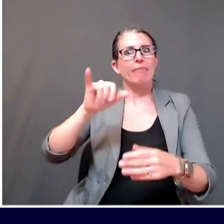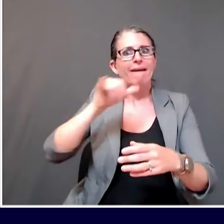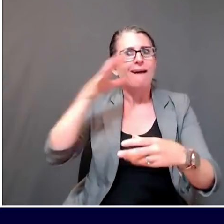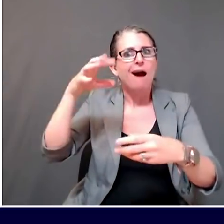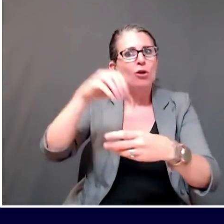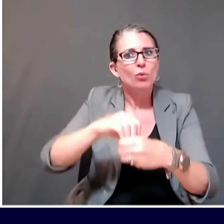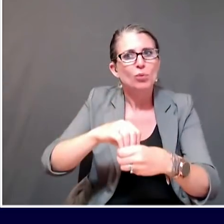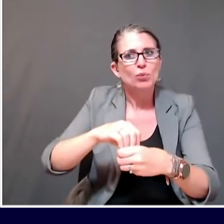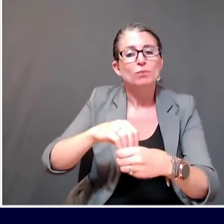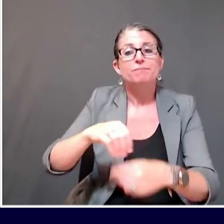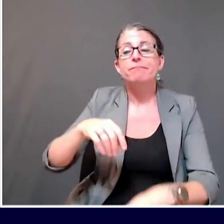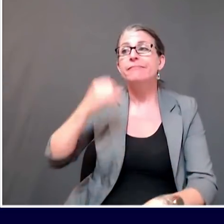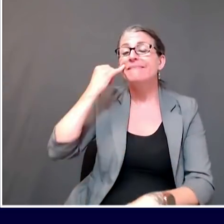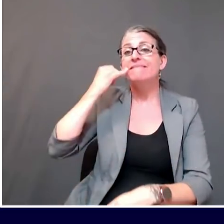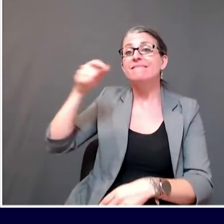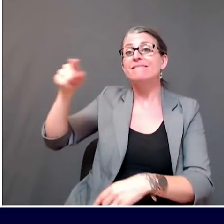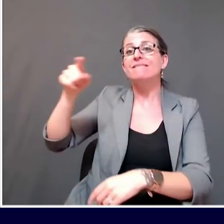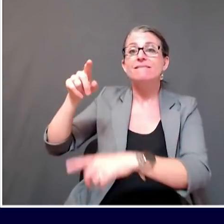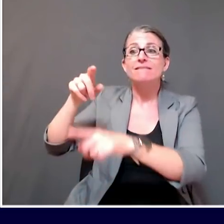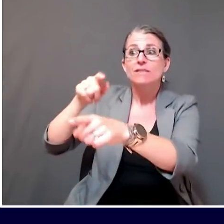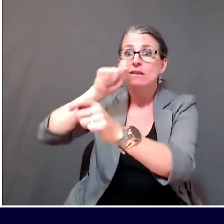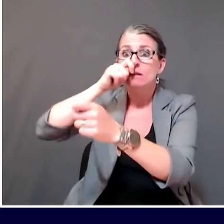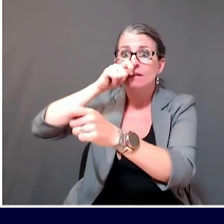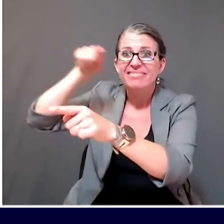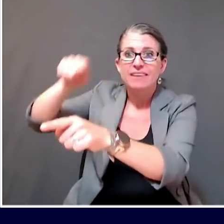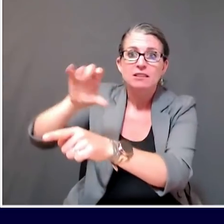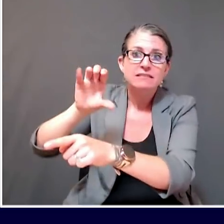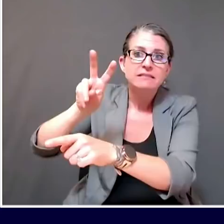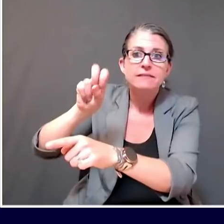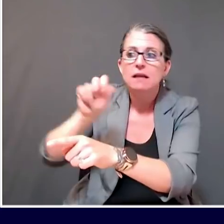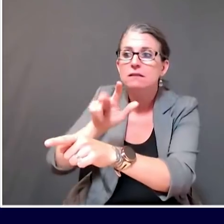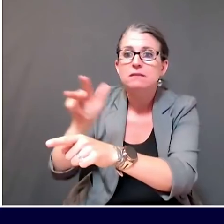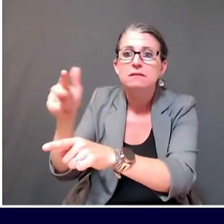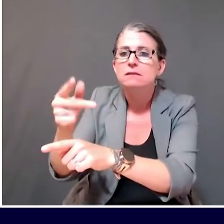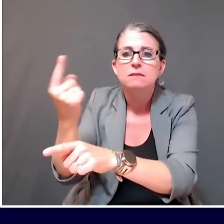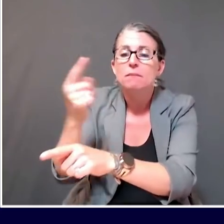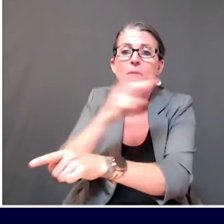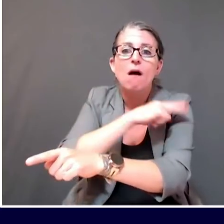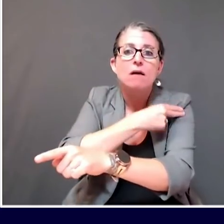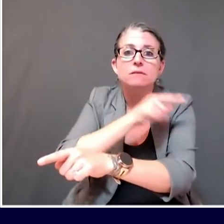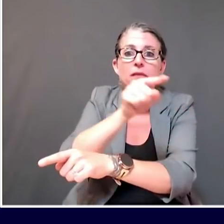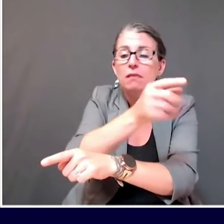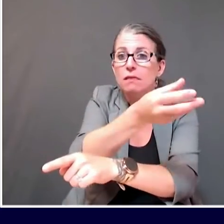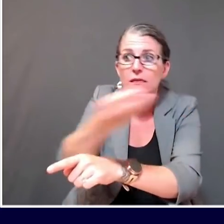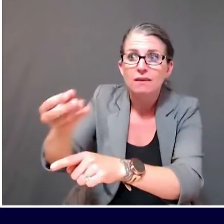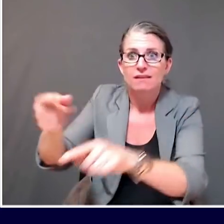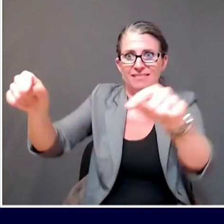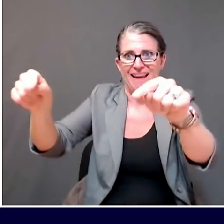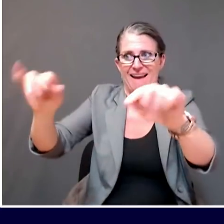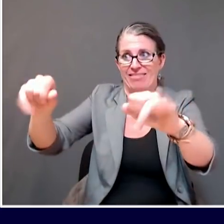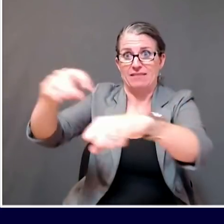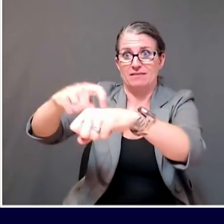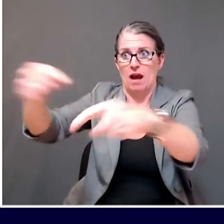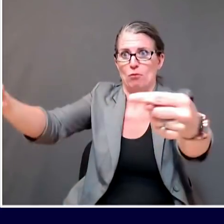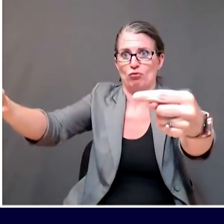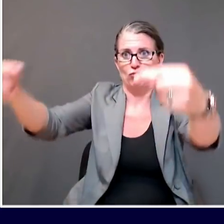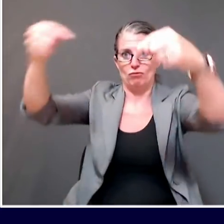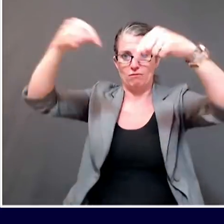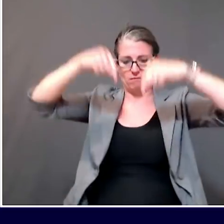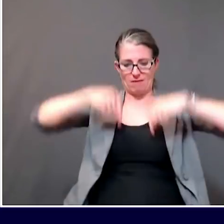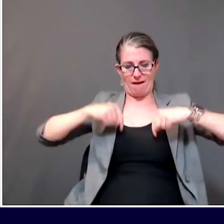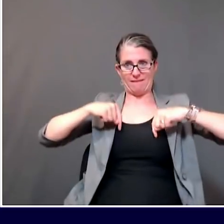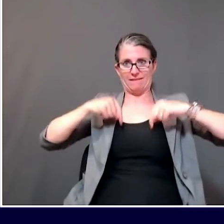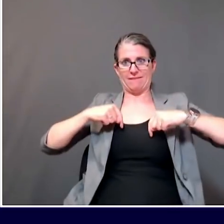takes for that result to be given back to the providing physician. There can be additional time it takes for